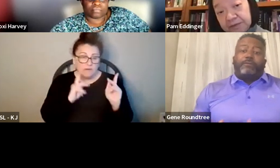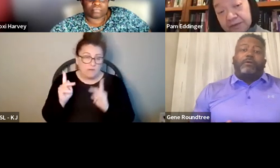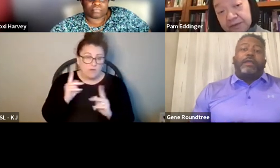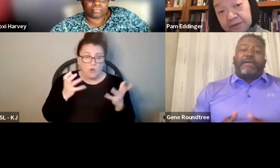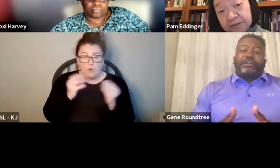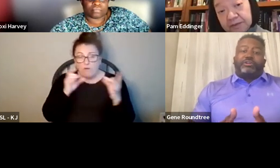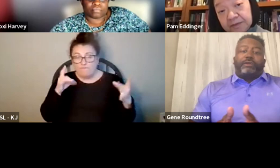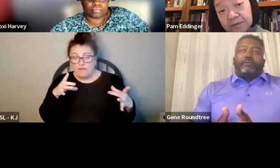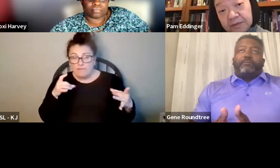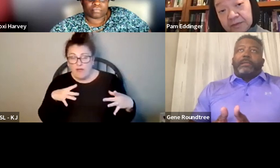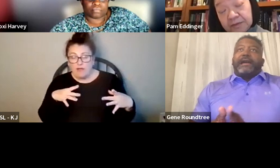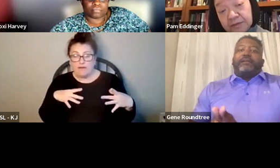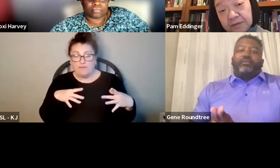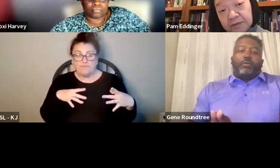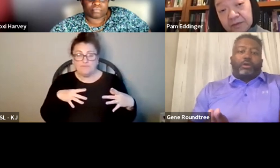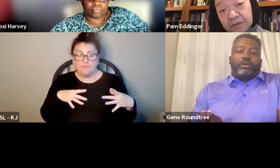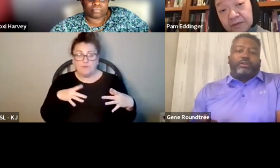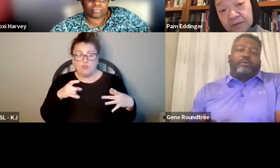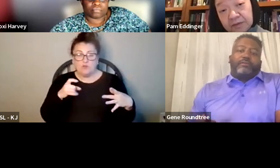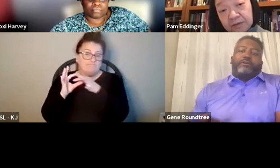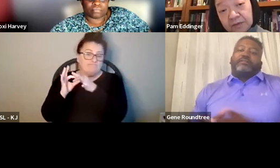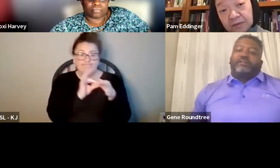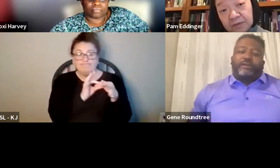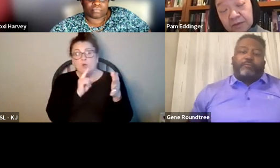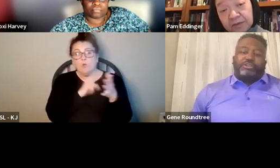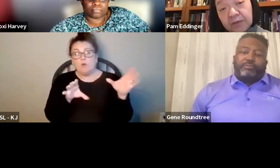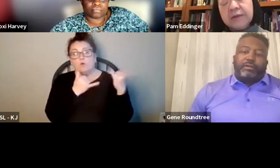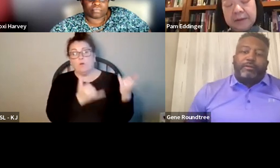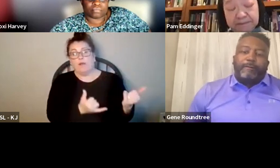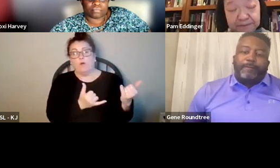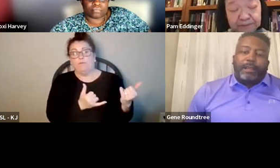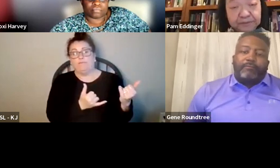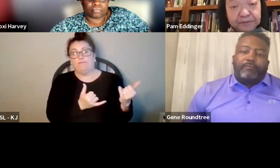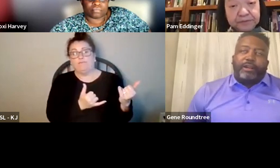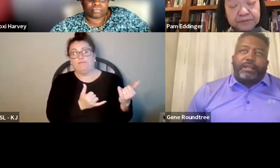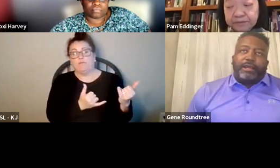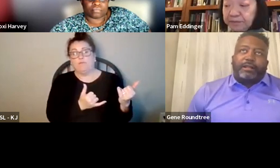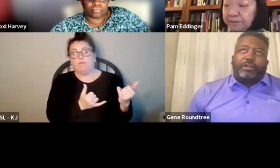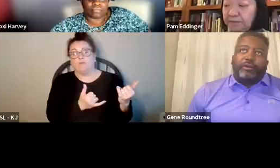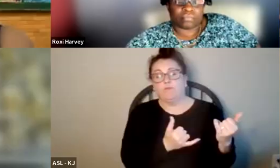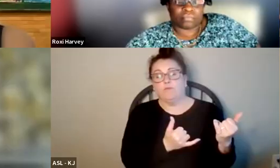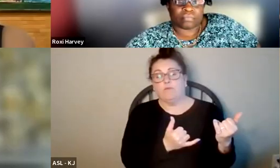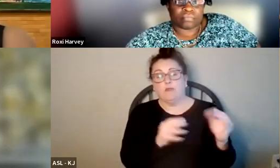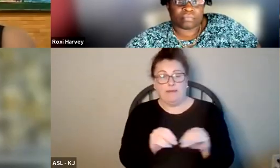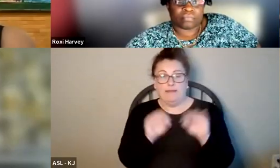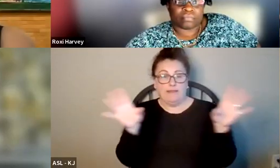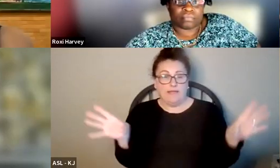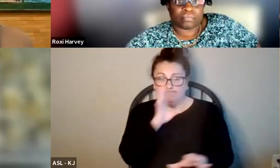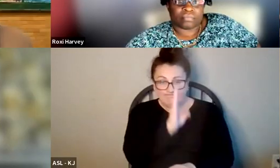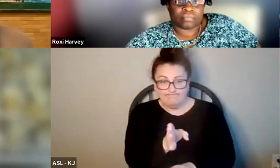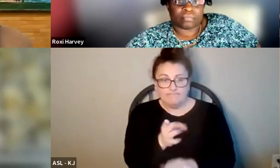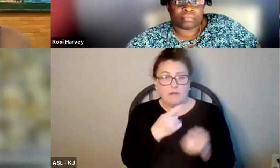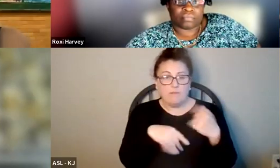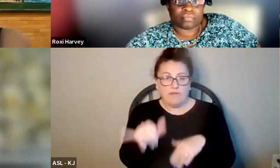feedback from people, I think it should be aligned to what we're currently doing in the process, right? We should be very clear and deliberate about